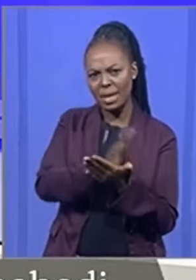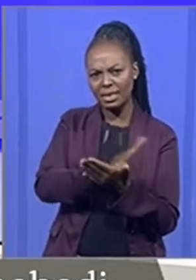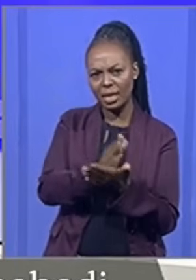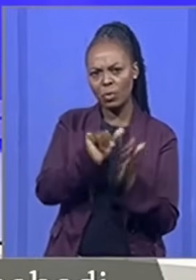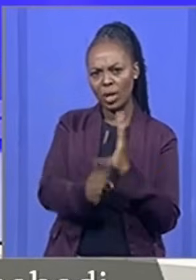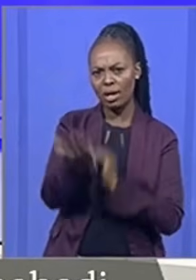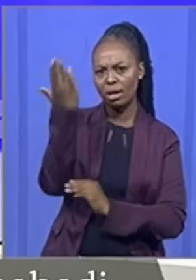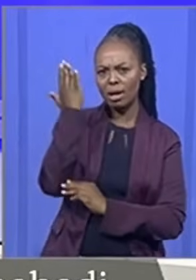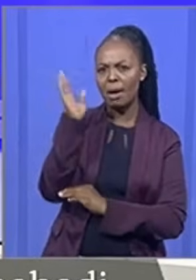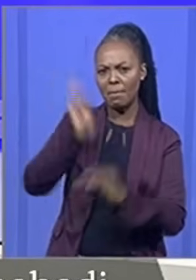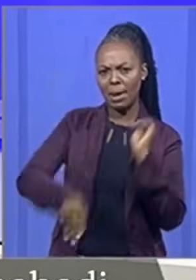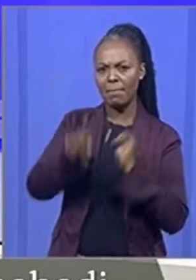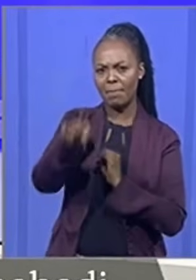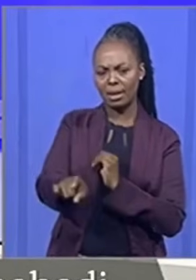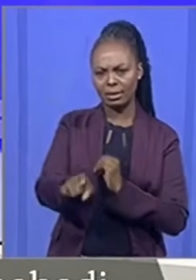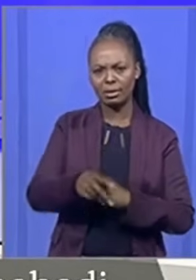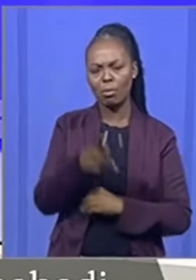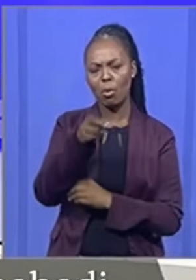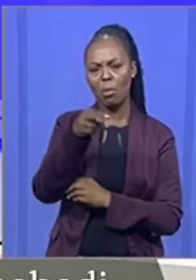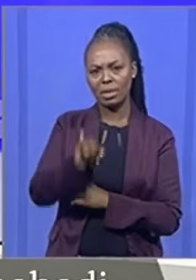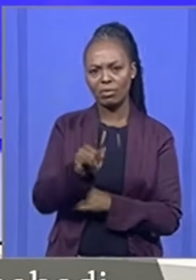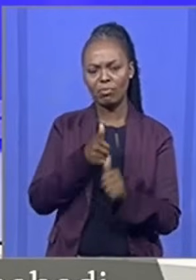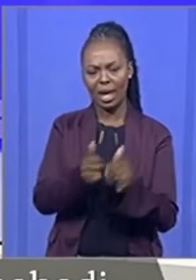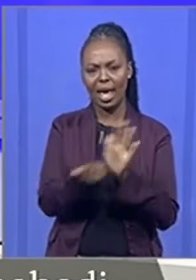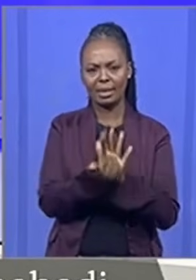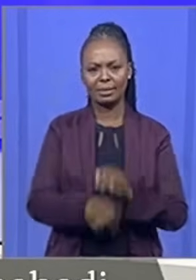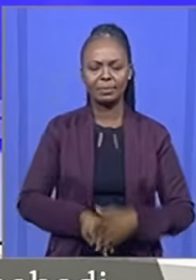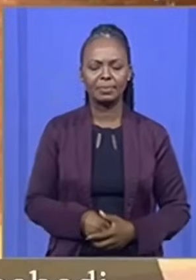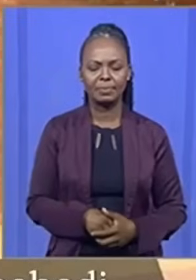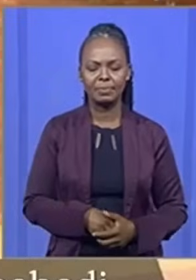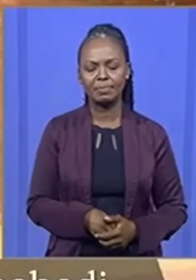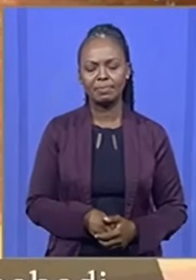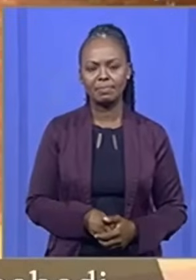tshwanela hore ba qoswe tlasa molao wa Phophi.